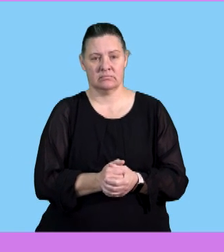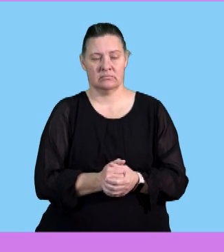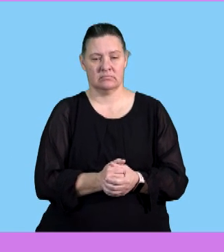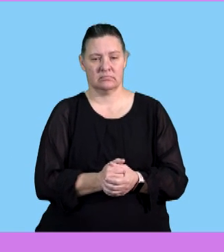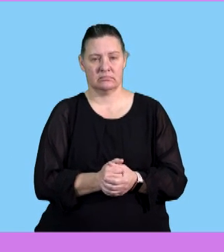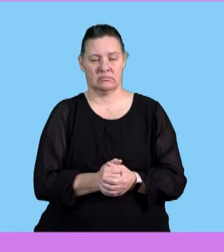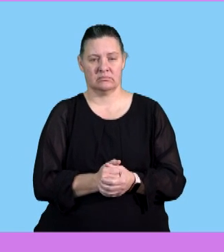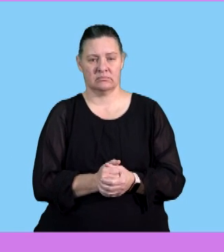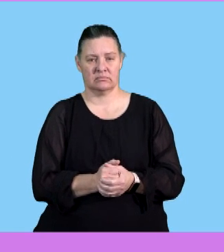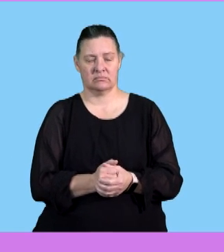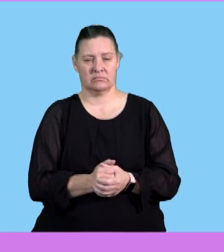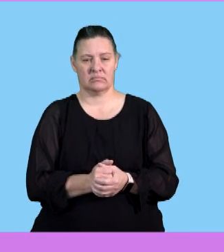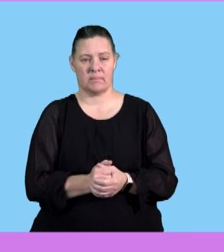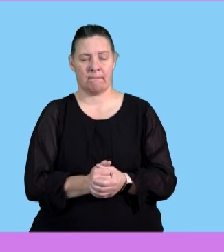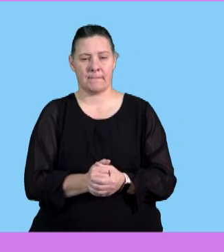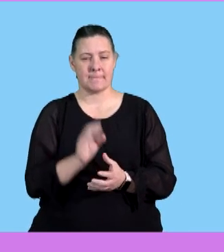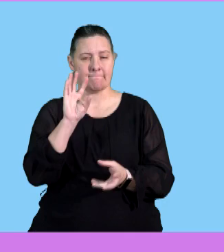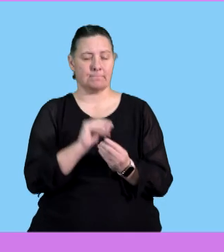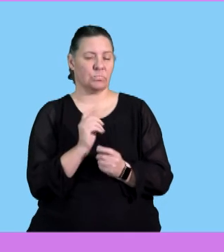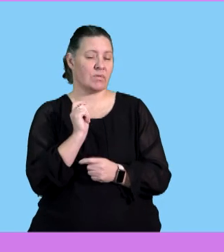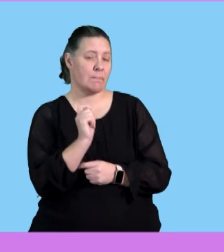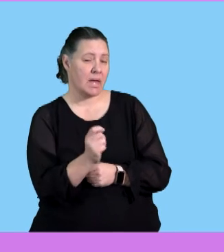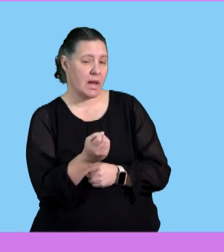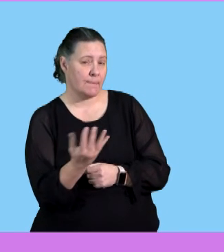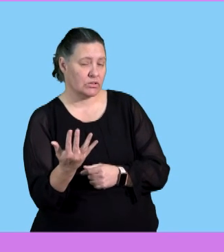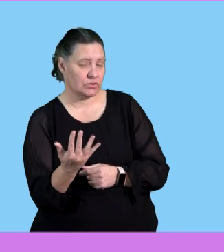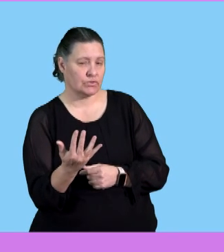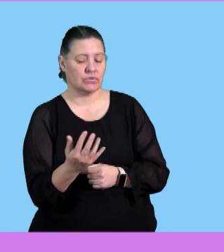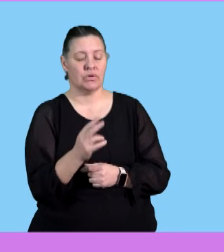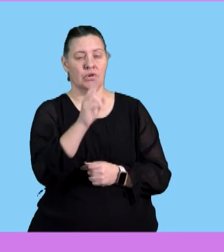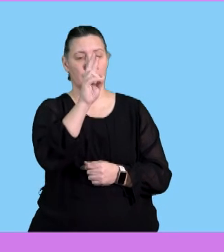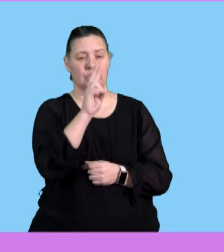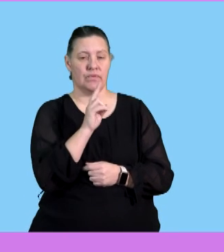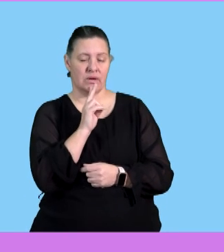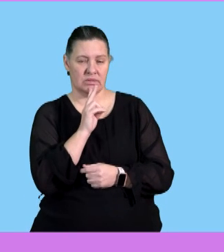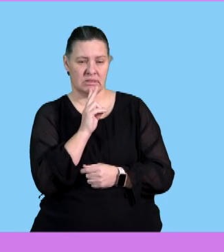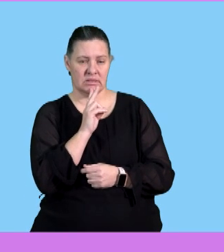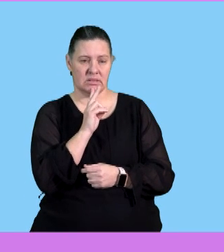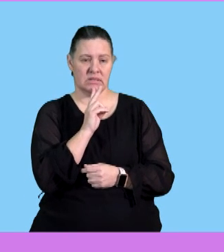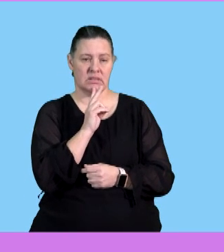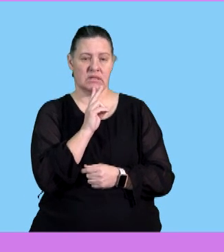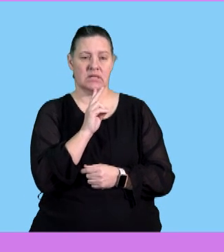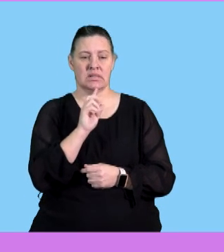out, we are going to have a total amount of